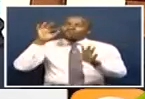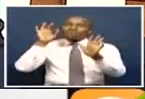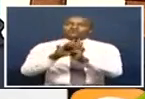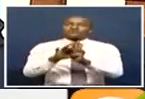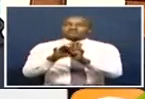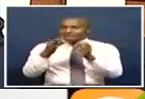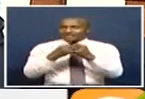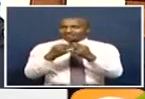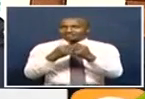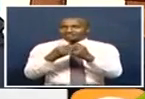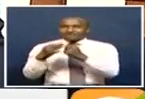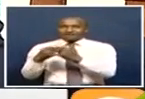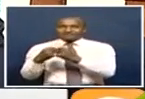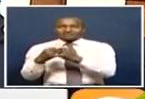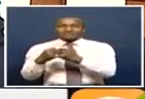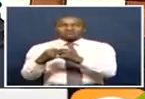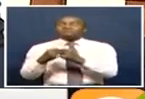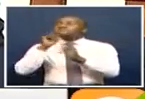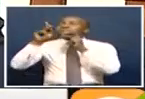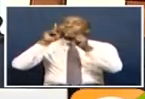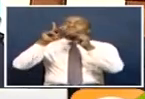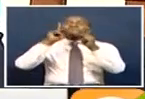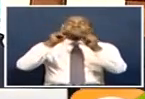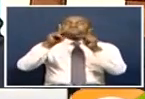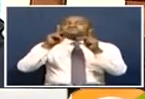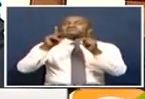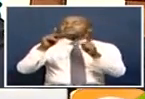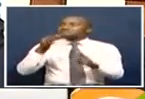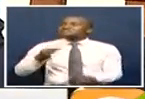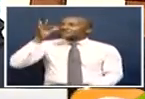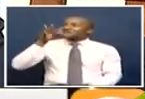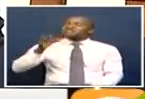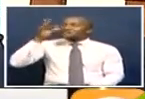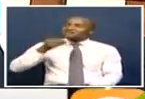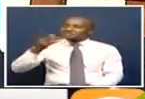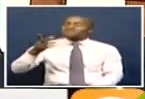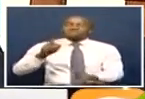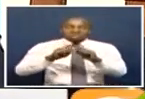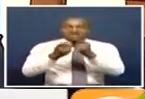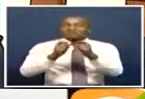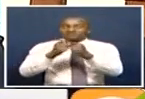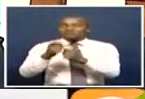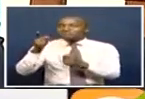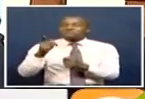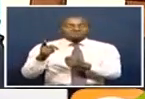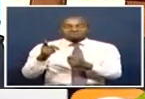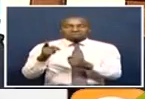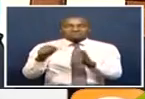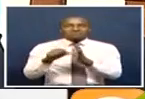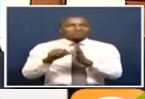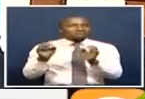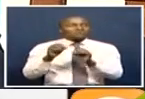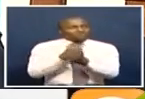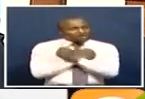8th. So don't make noise. Let nobody give you changa and the rest of illicit drinks to cause problems. We love